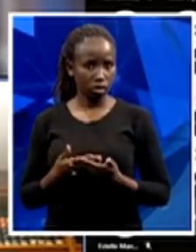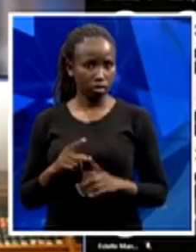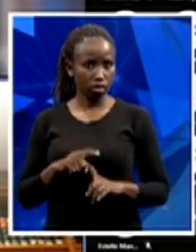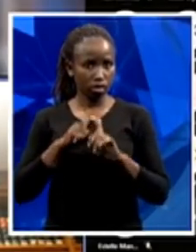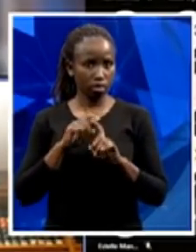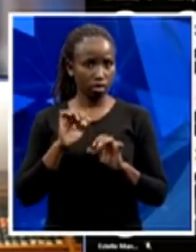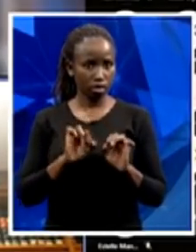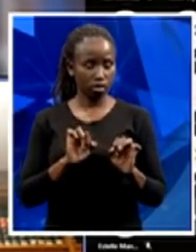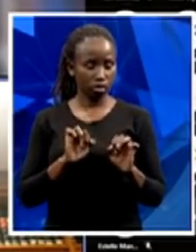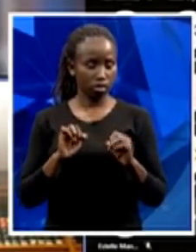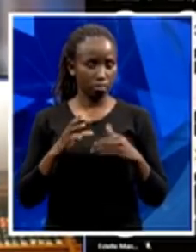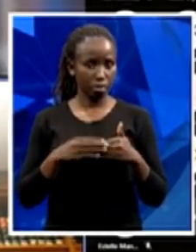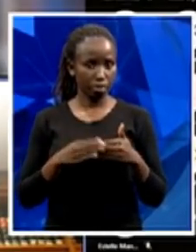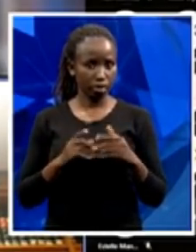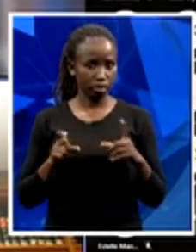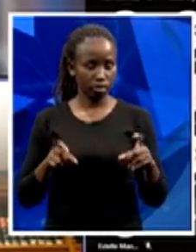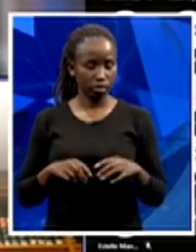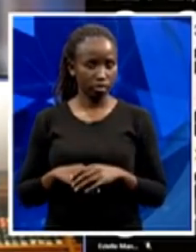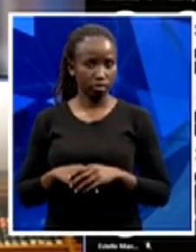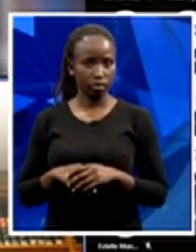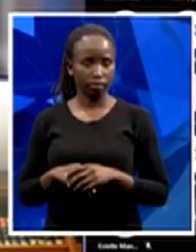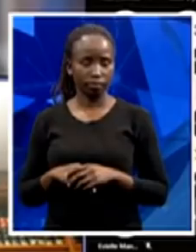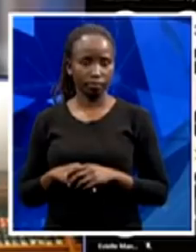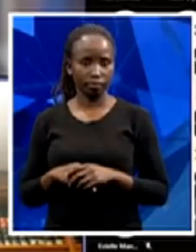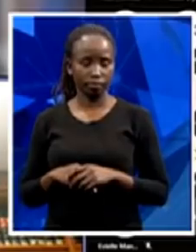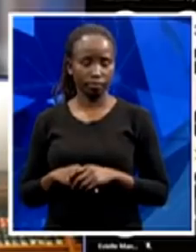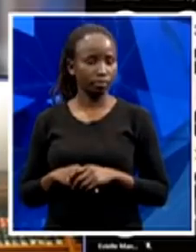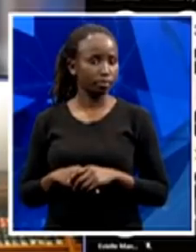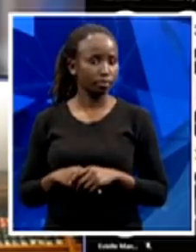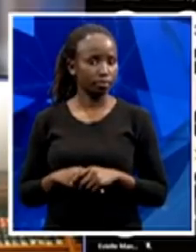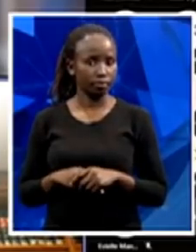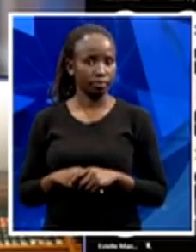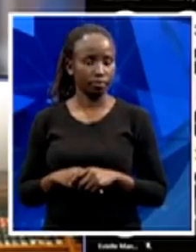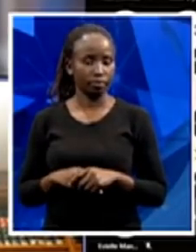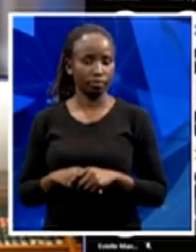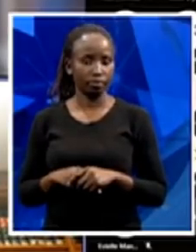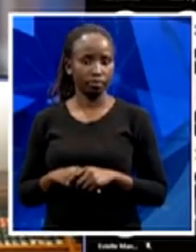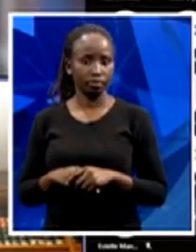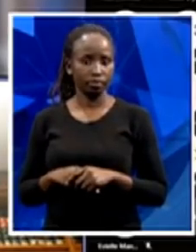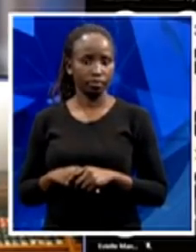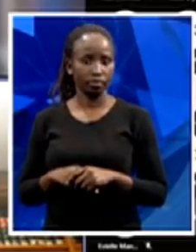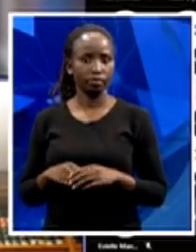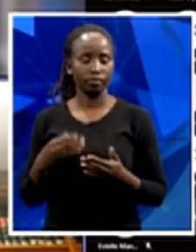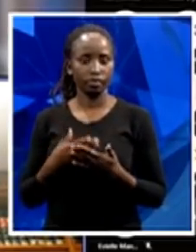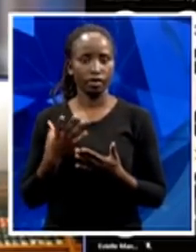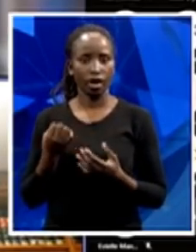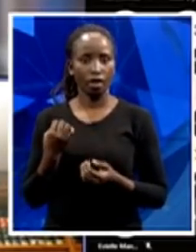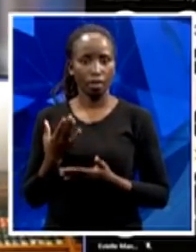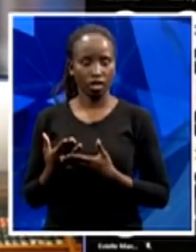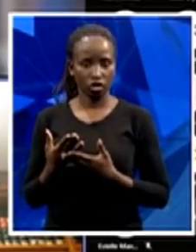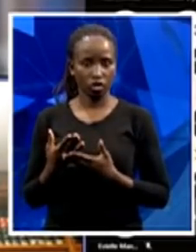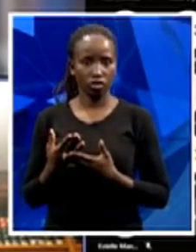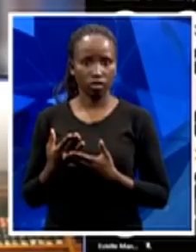Just at a cursory glance of the application to intervene when compared to the main